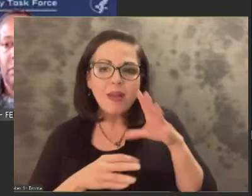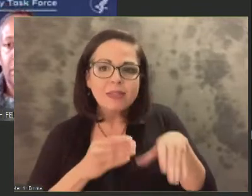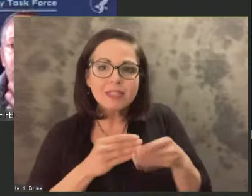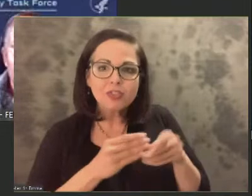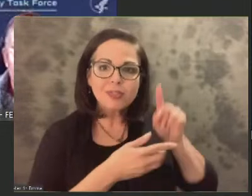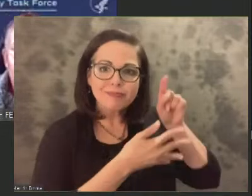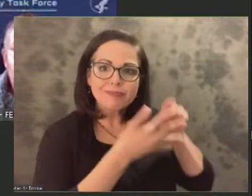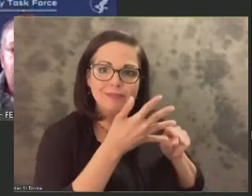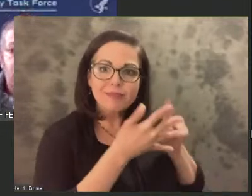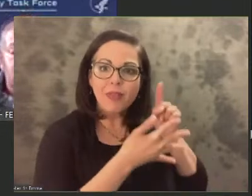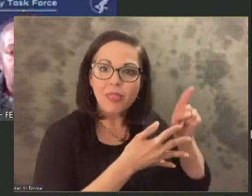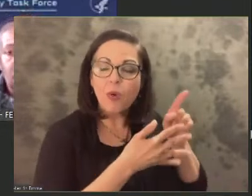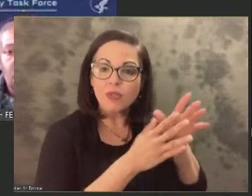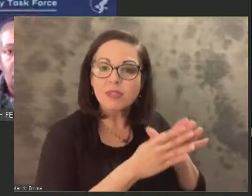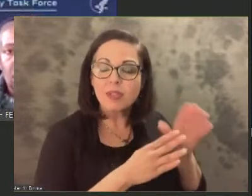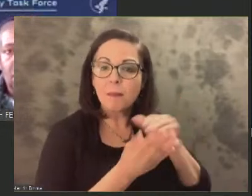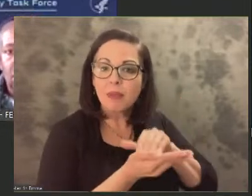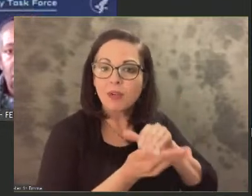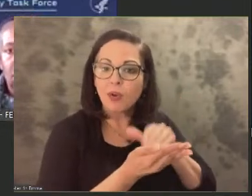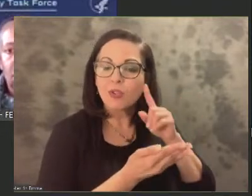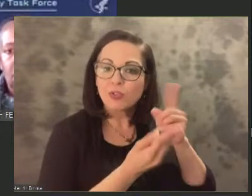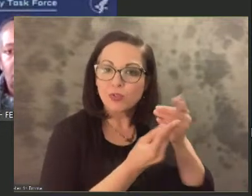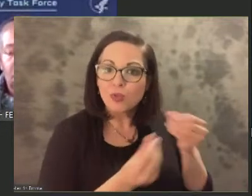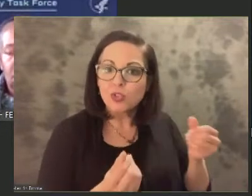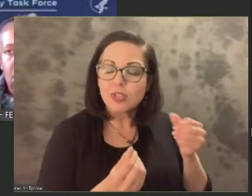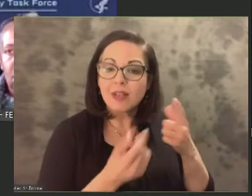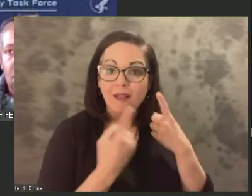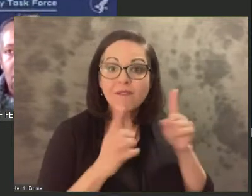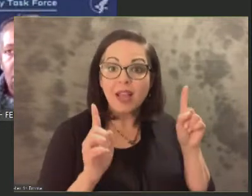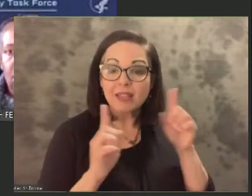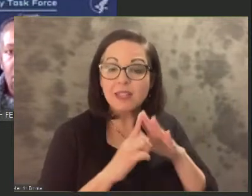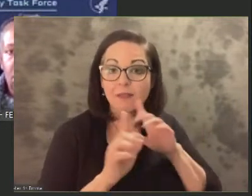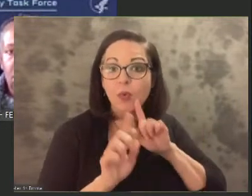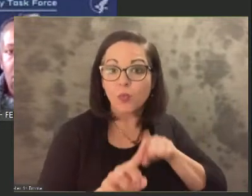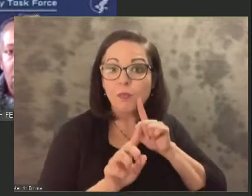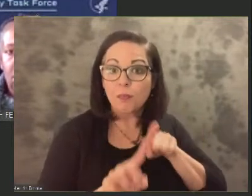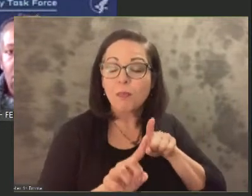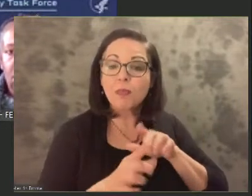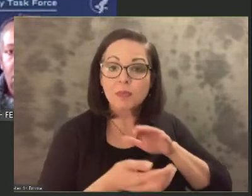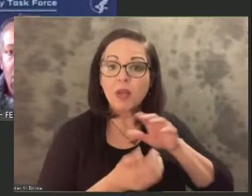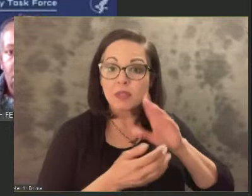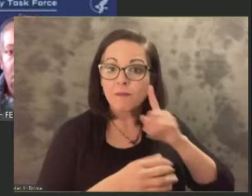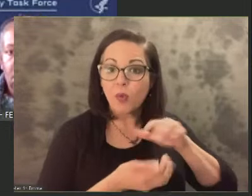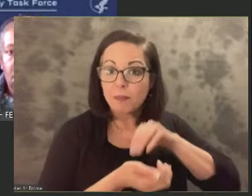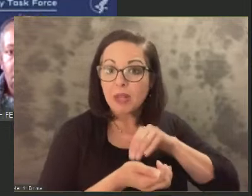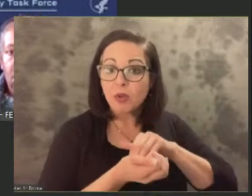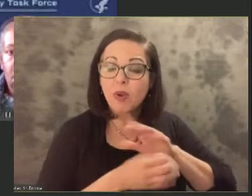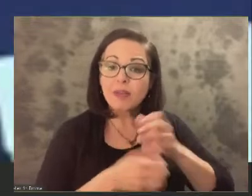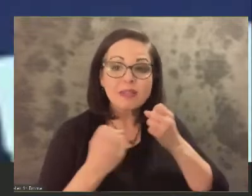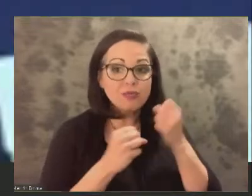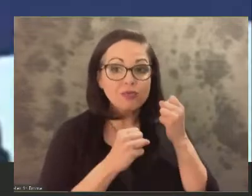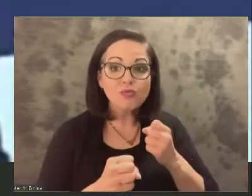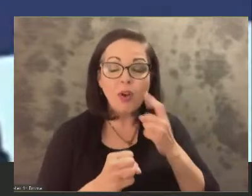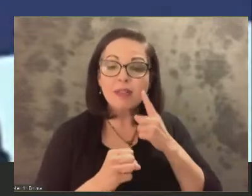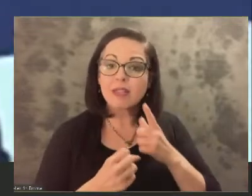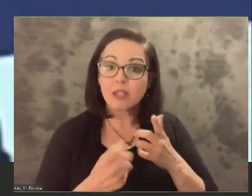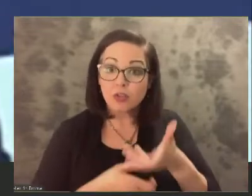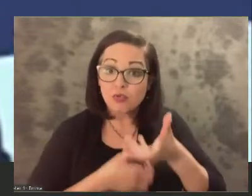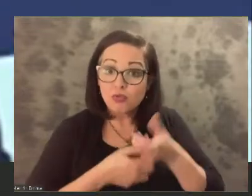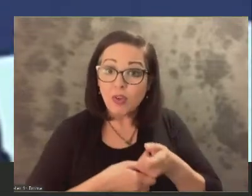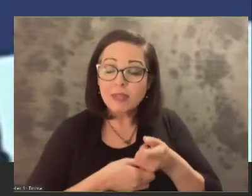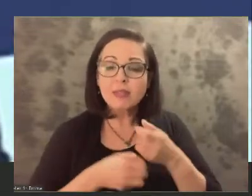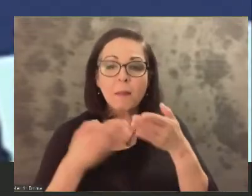solutions, an effective pandemic response is going to be heavily reliant on people's trust, right, in public health,